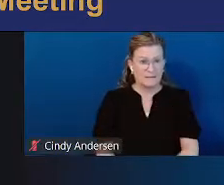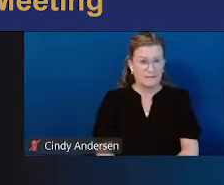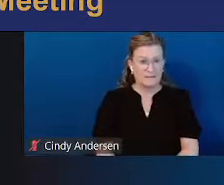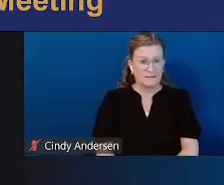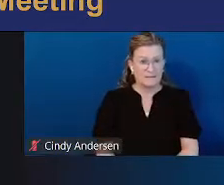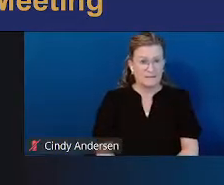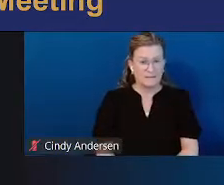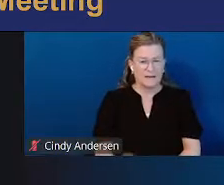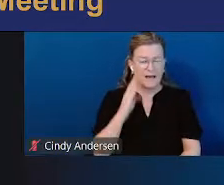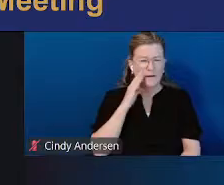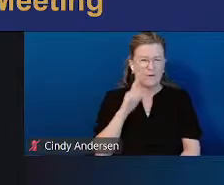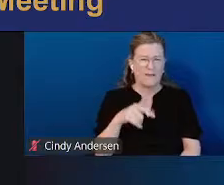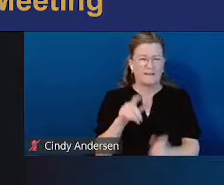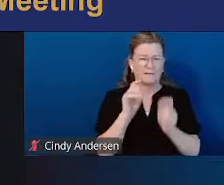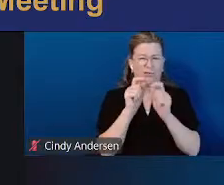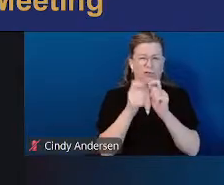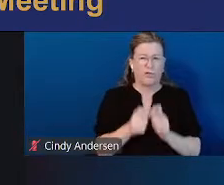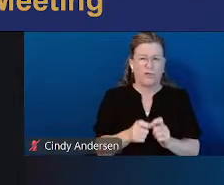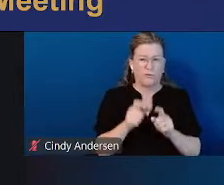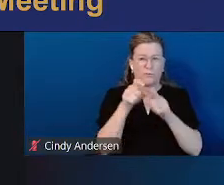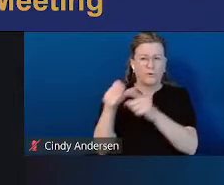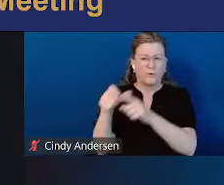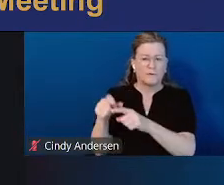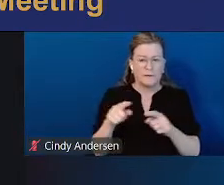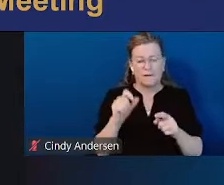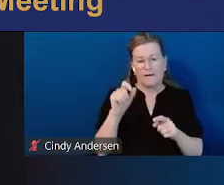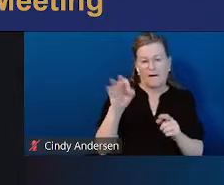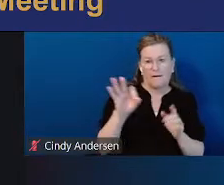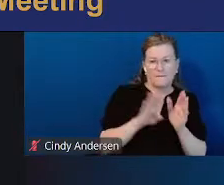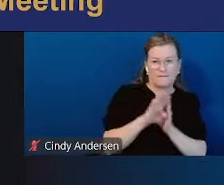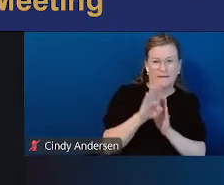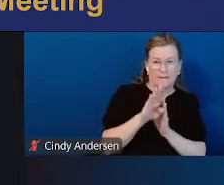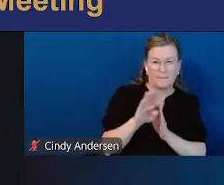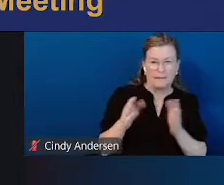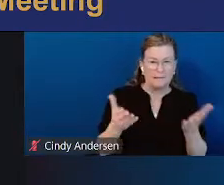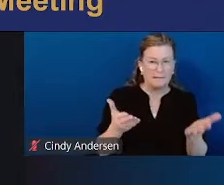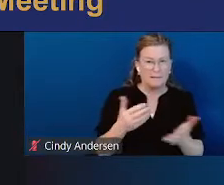I know that's wordsmithing, but the of developing.